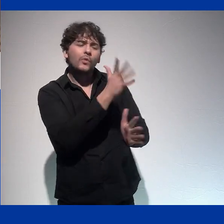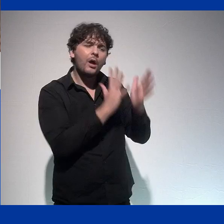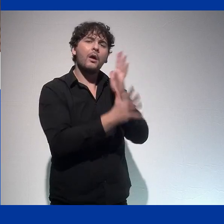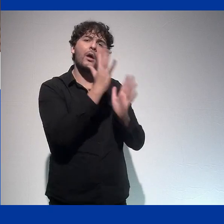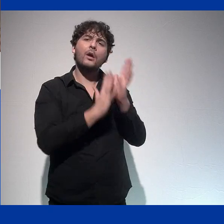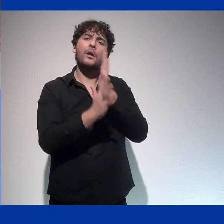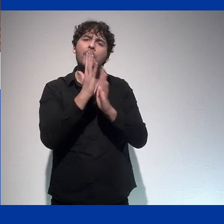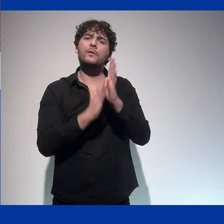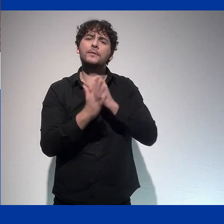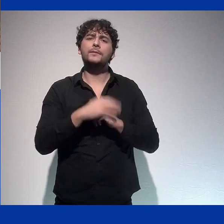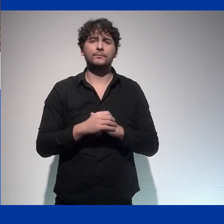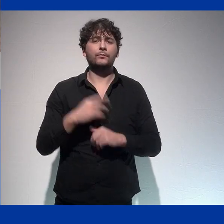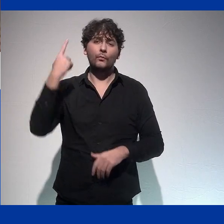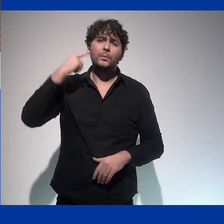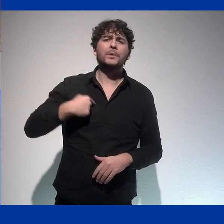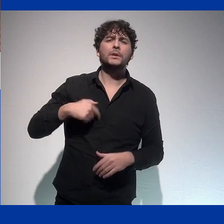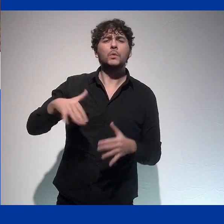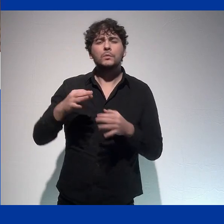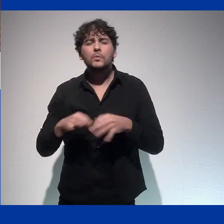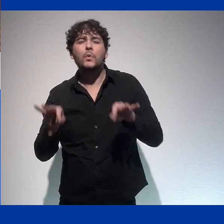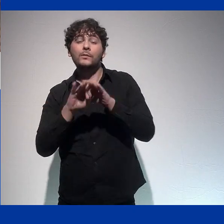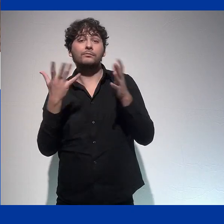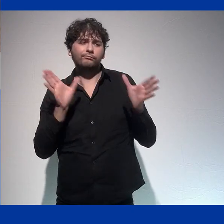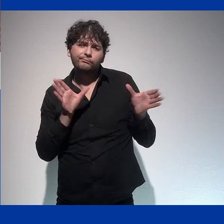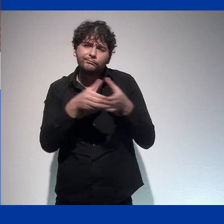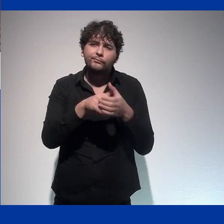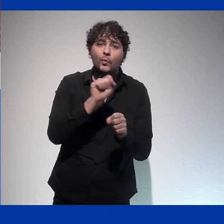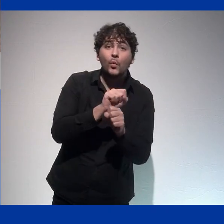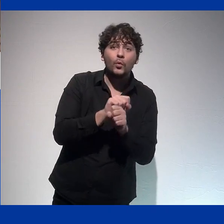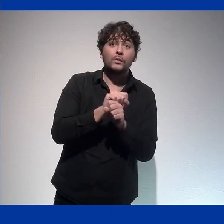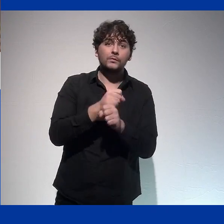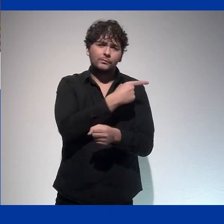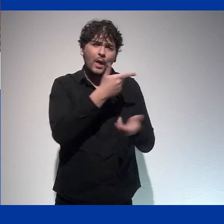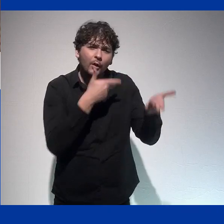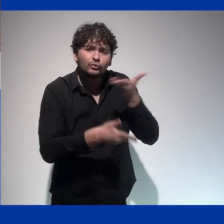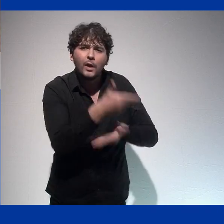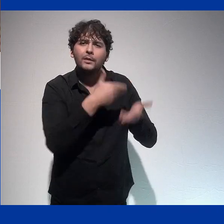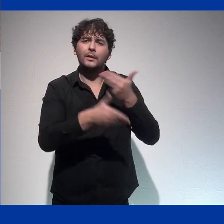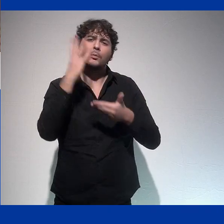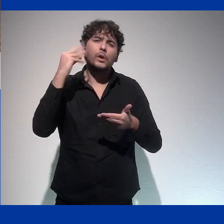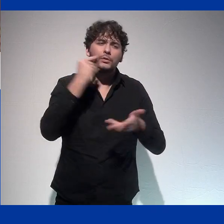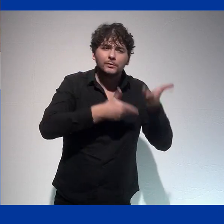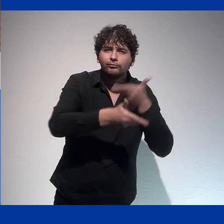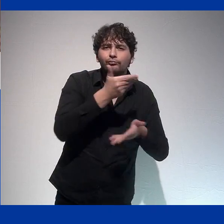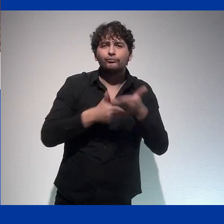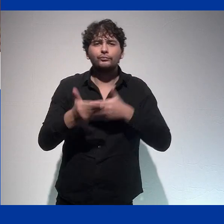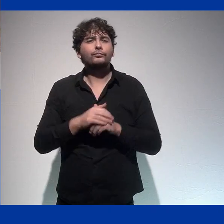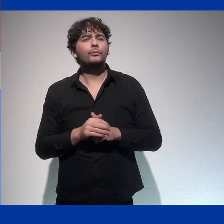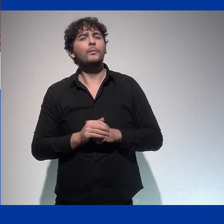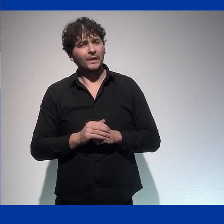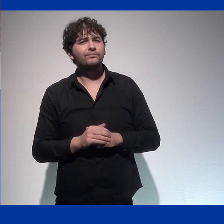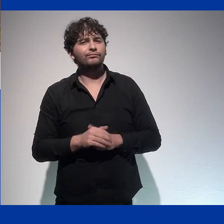To empower each other, but most of all to empower young people. And finally, they also committed